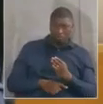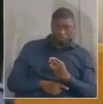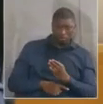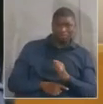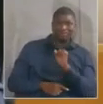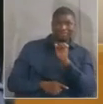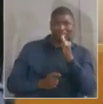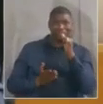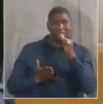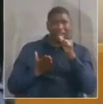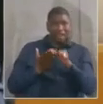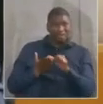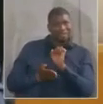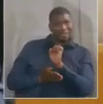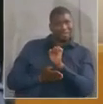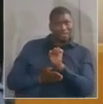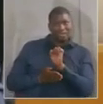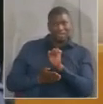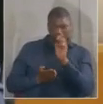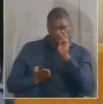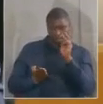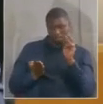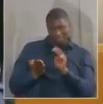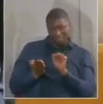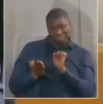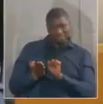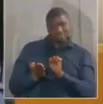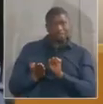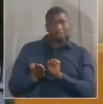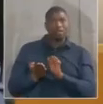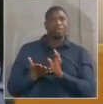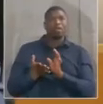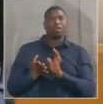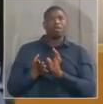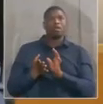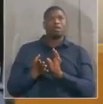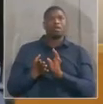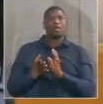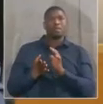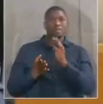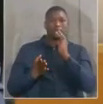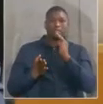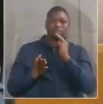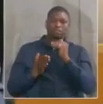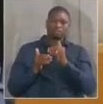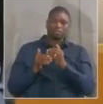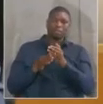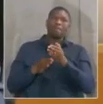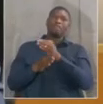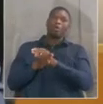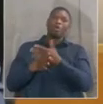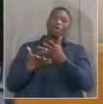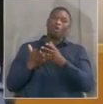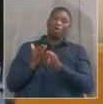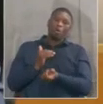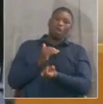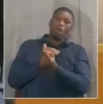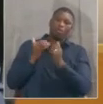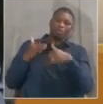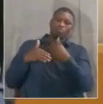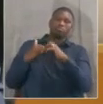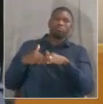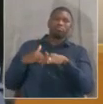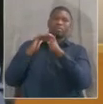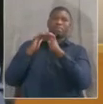which, on my understanding, preceded the formation of the PKTT. General Cele, or